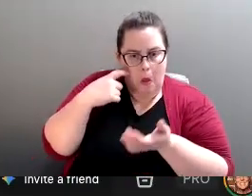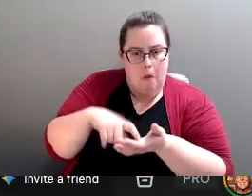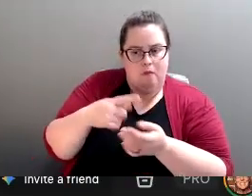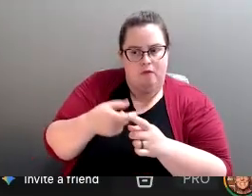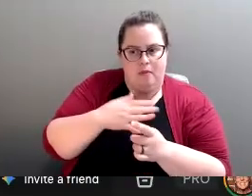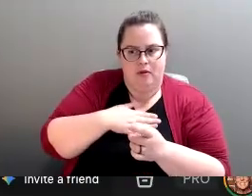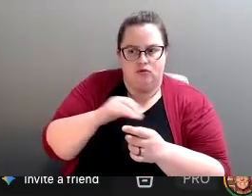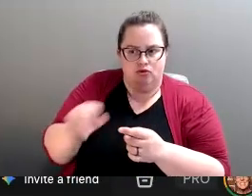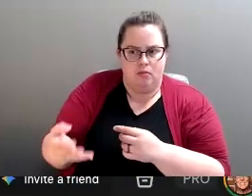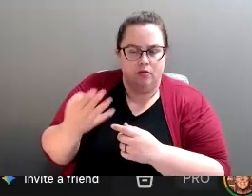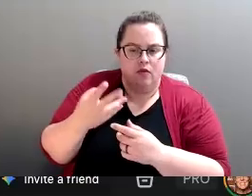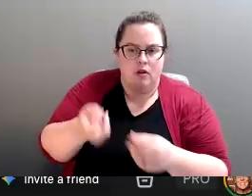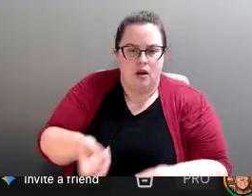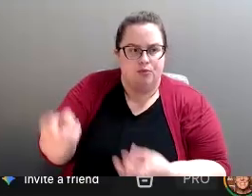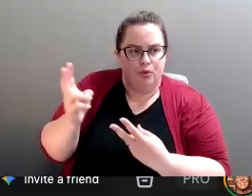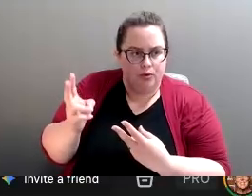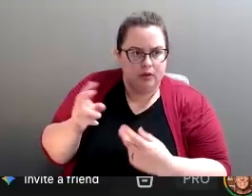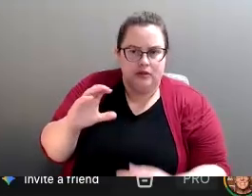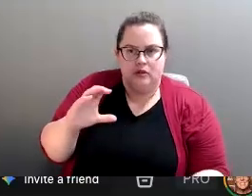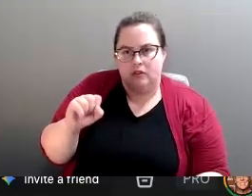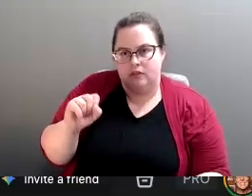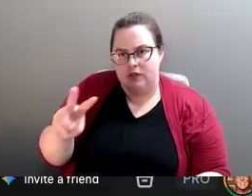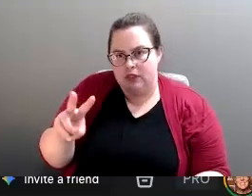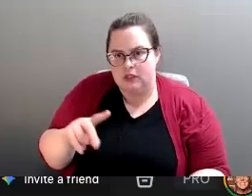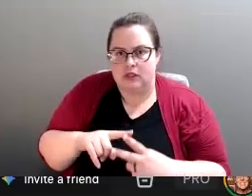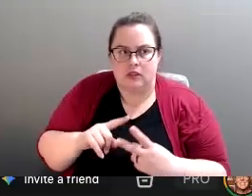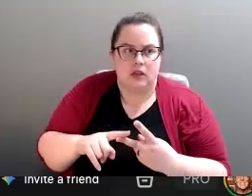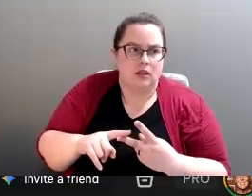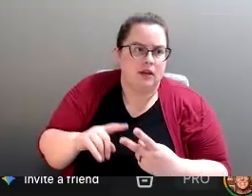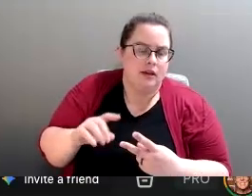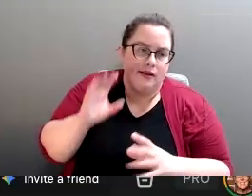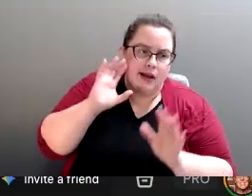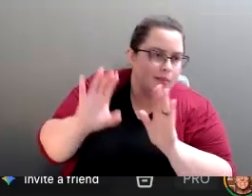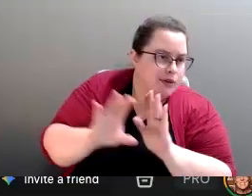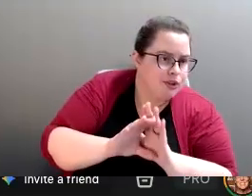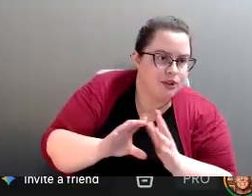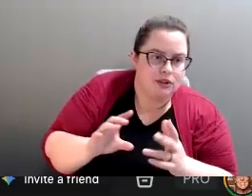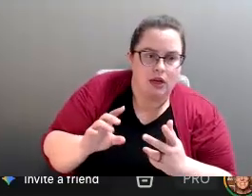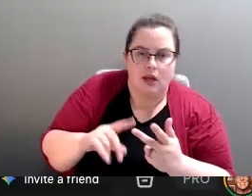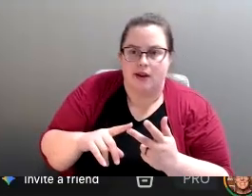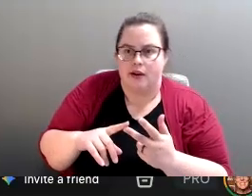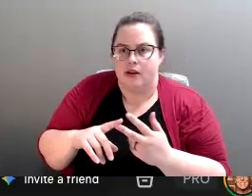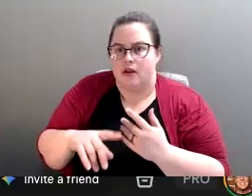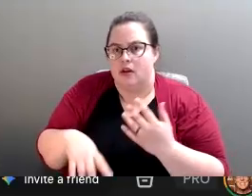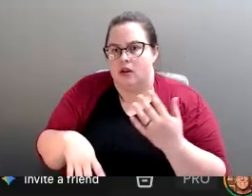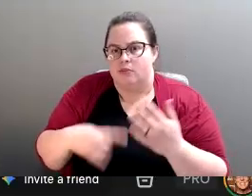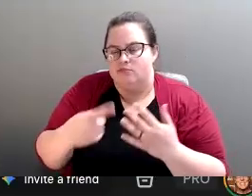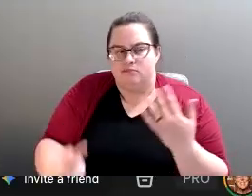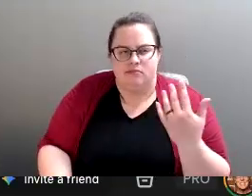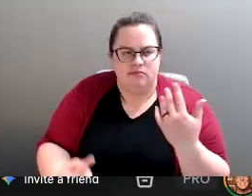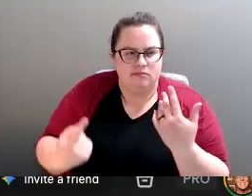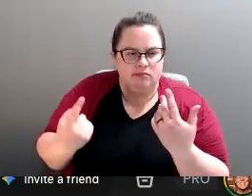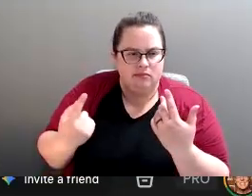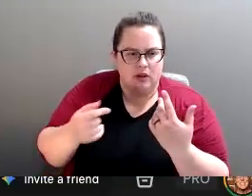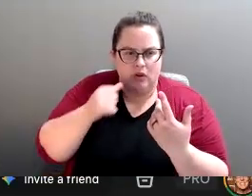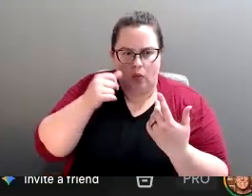job, like uploading different CSVs and images and stuff like that. There's not I don't think there's anyone, in